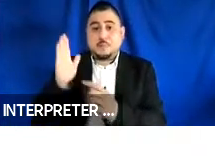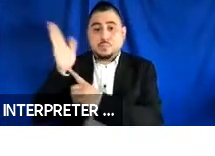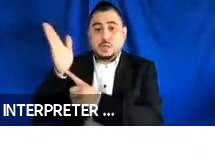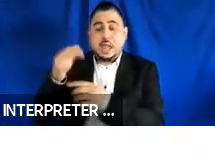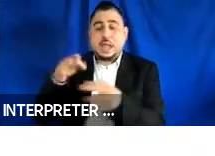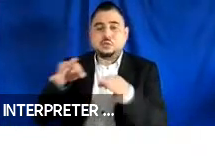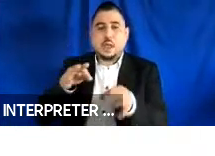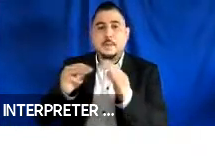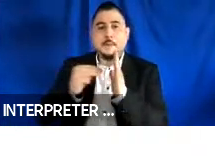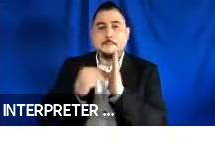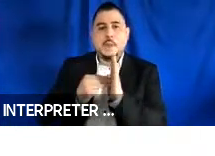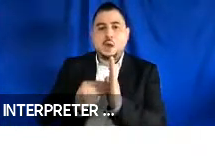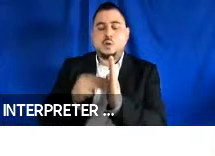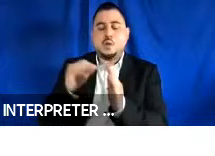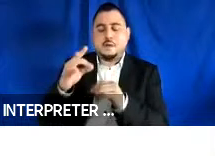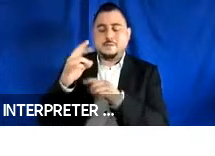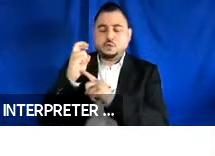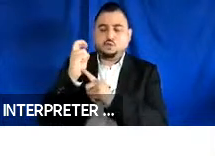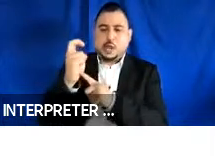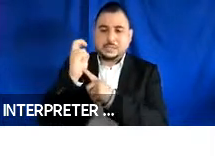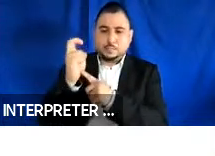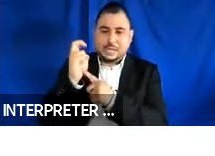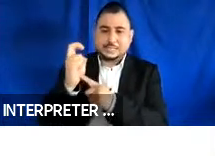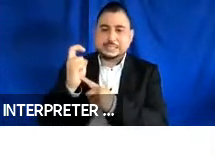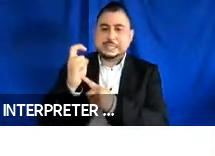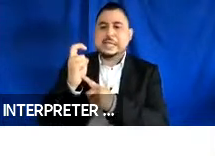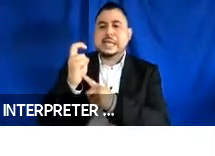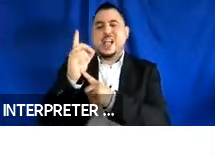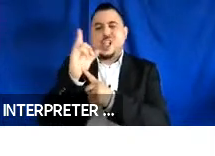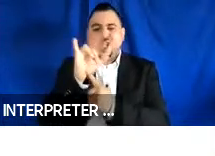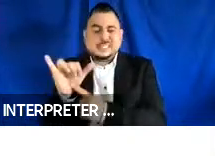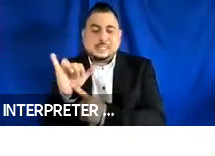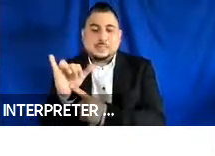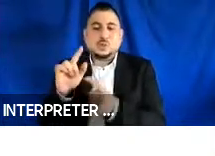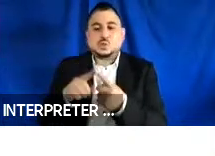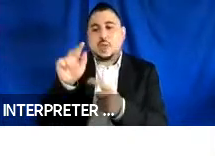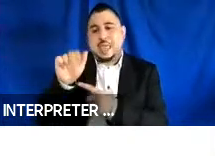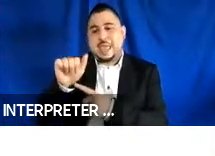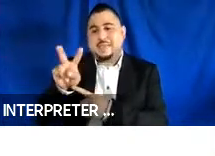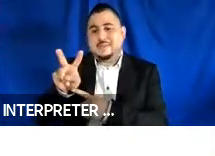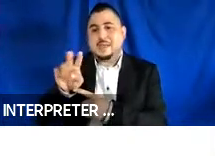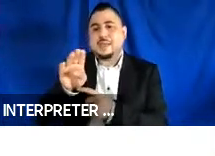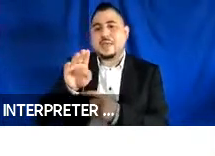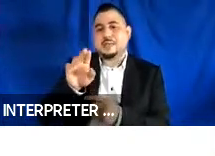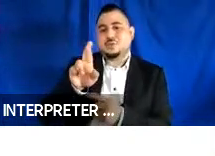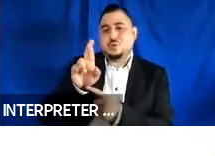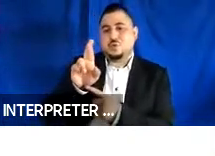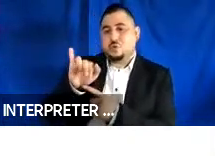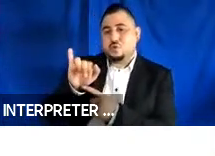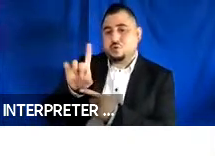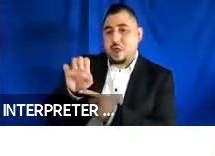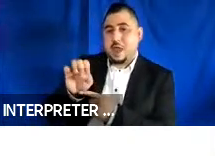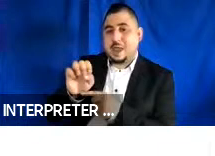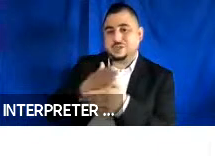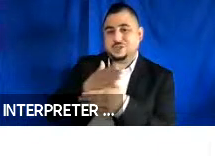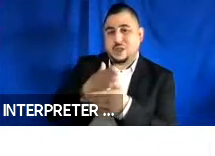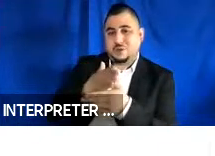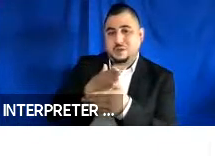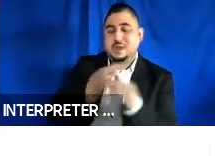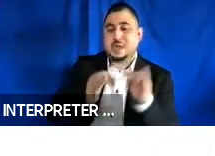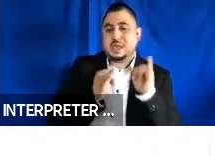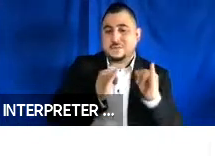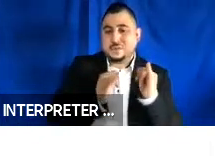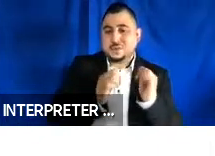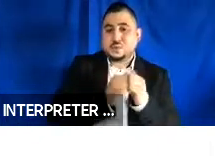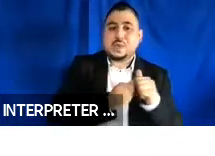described a model of transportation that's similar to automated vehicles, and that is ride sharing. From interviews with